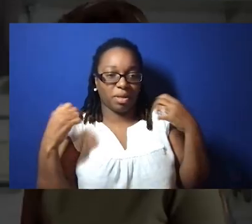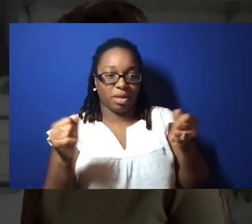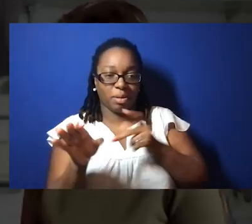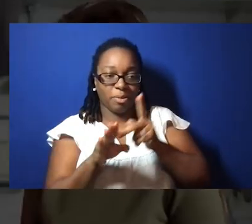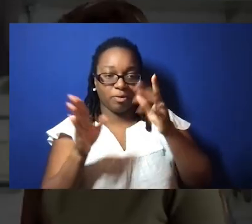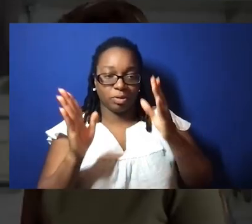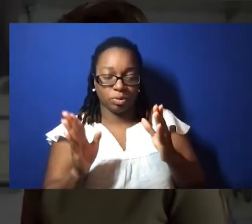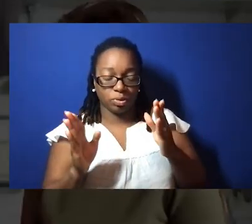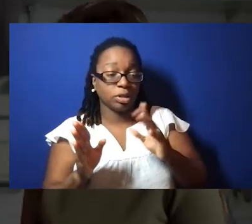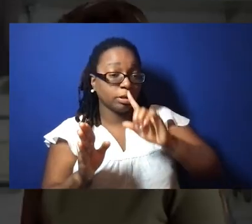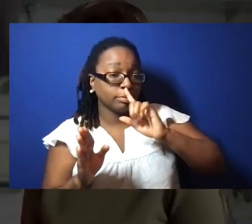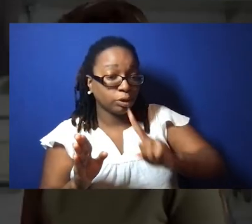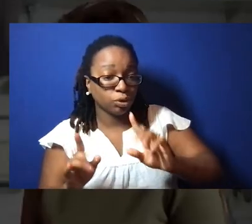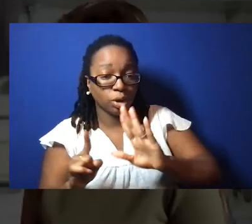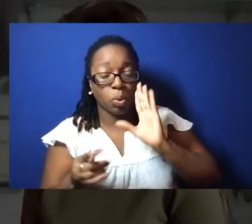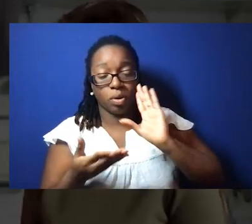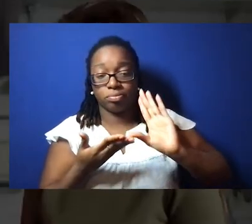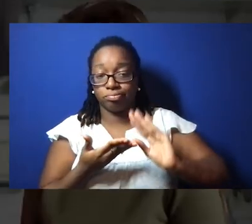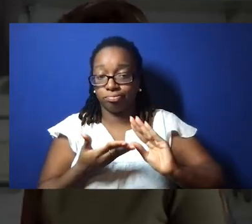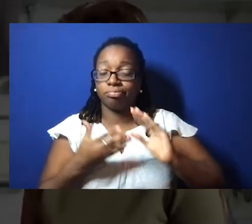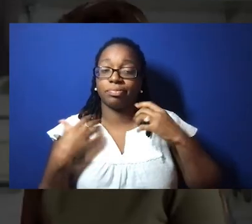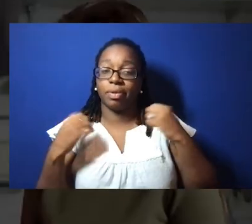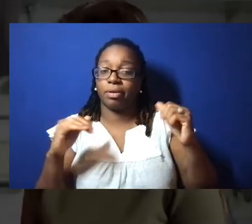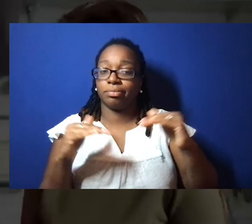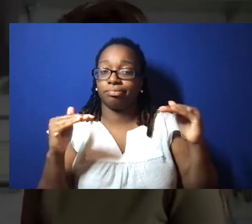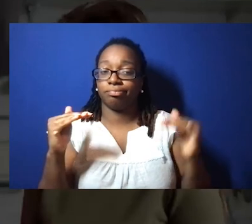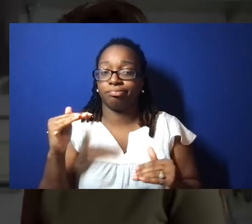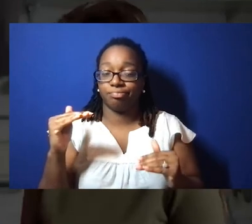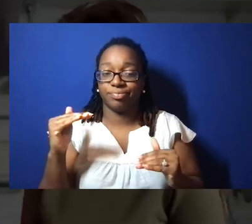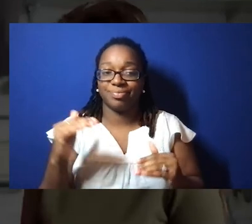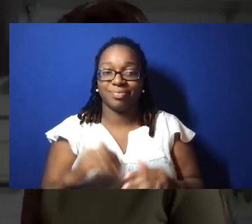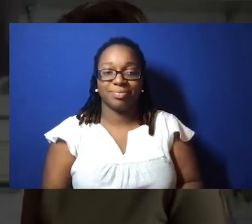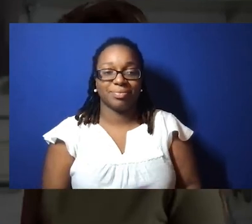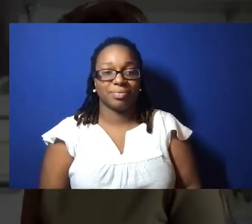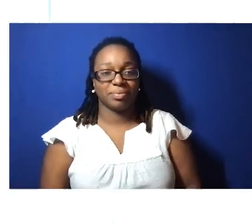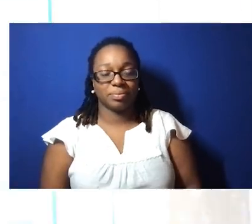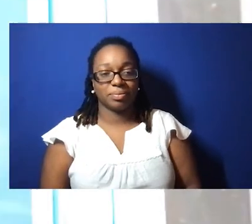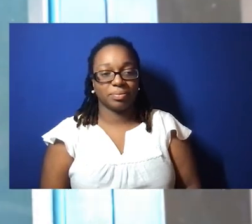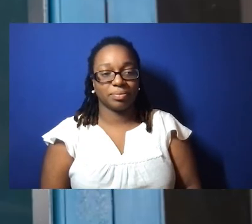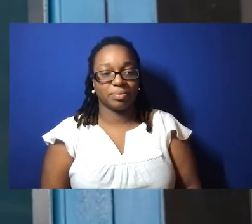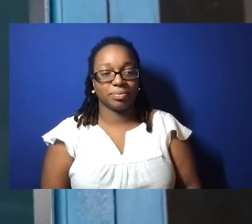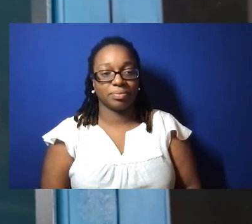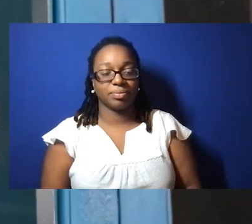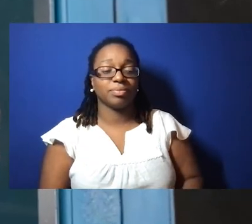health professionals to ensure the reduction of health disparities.